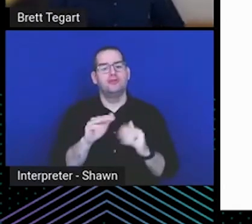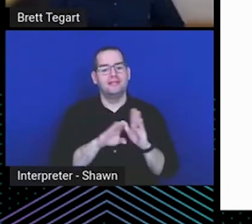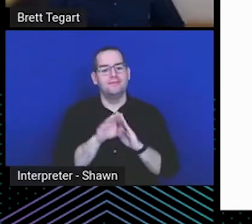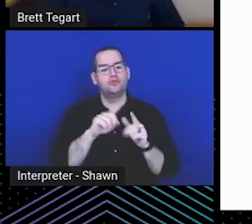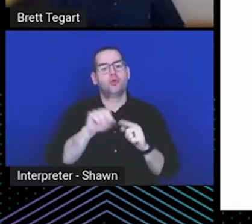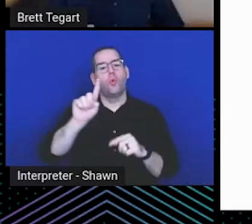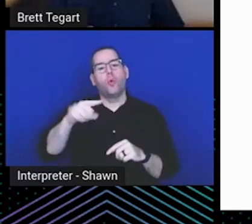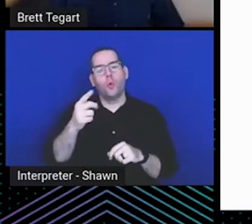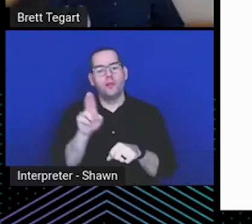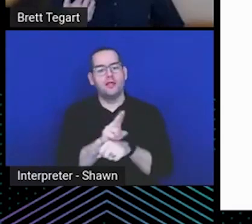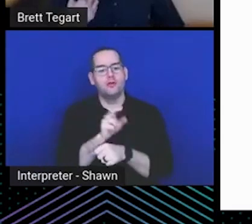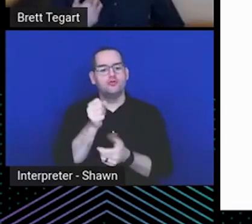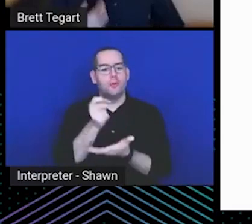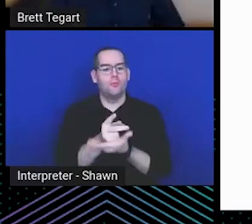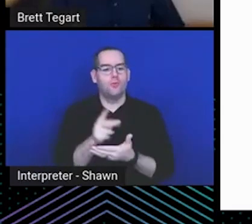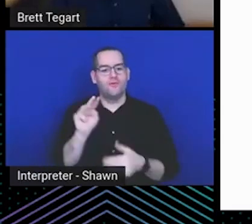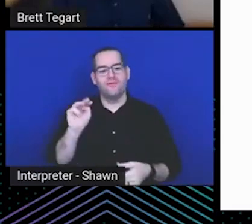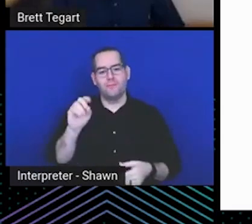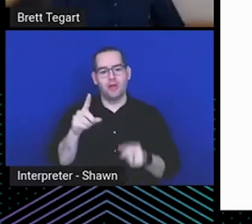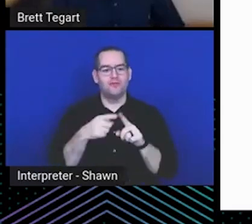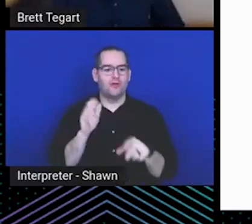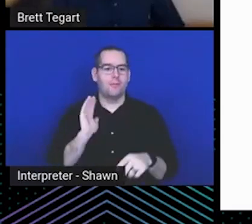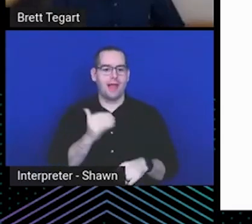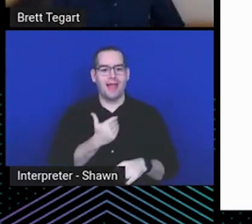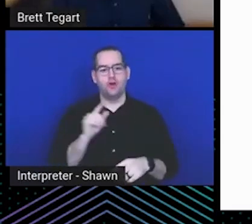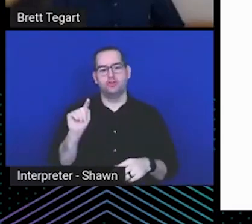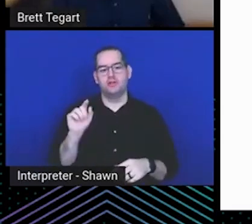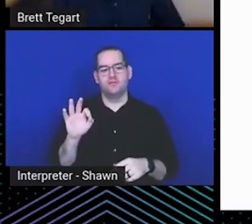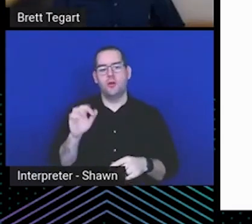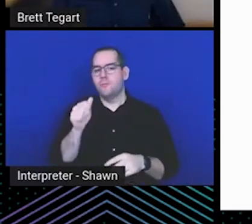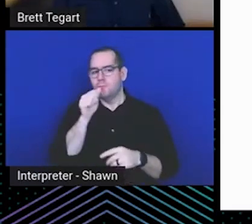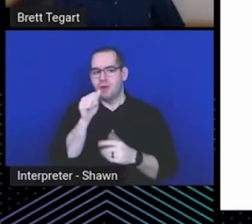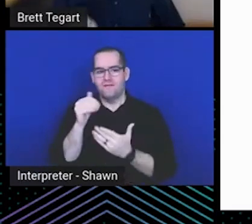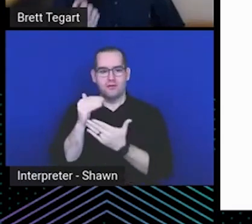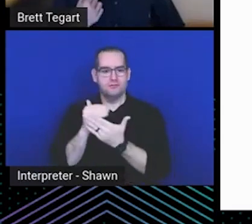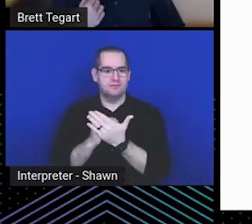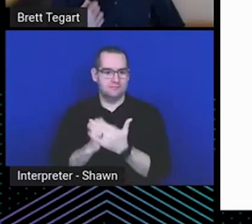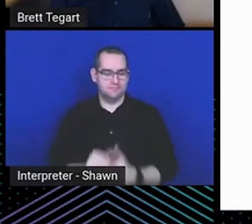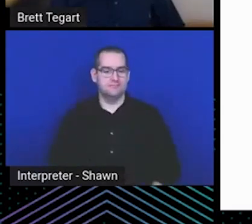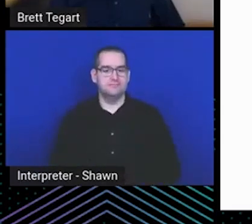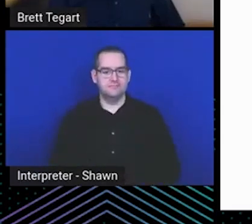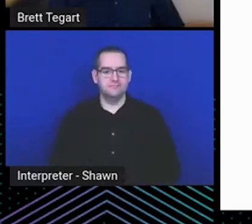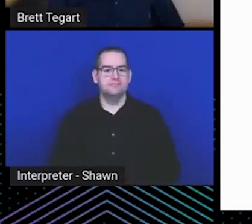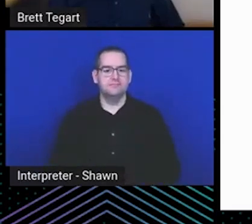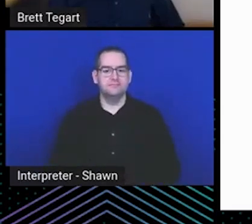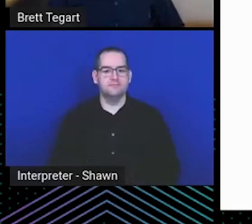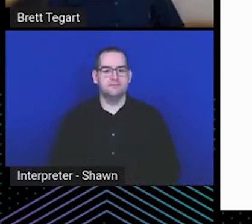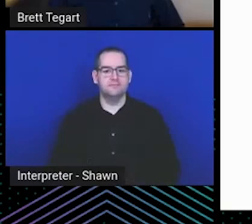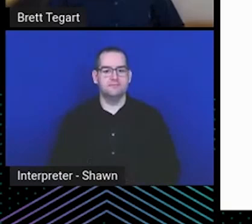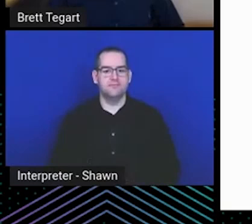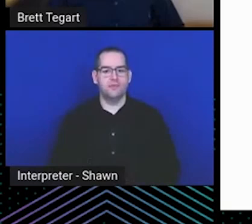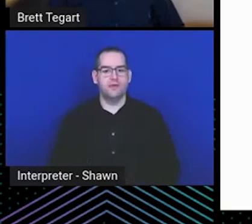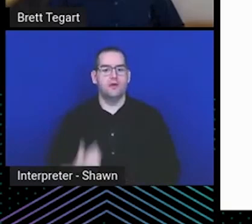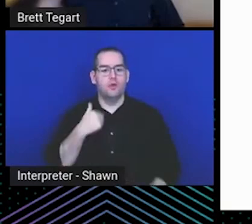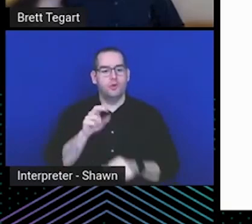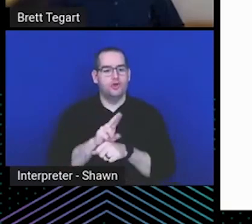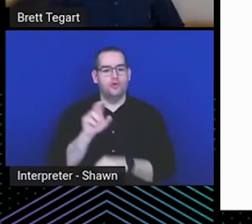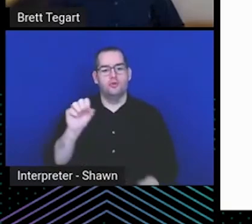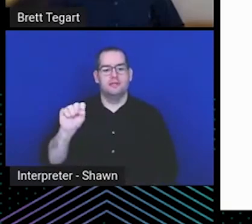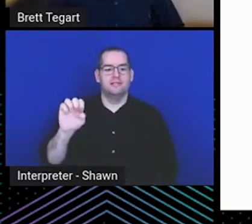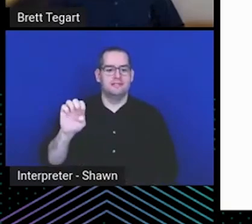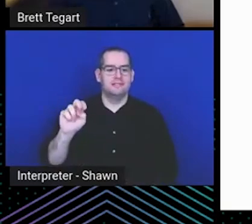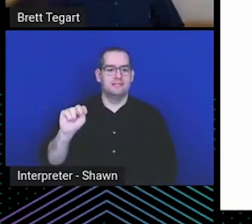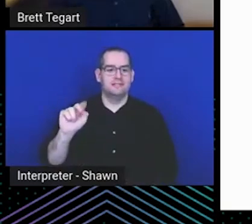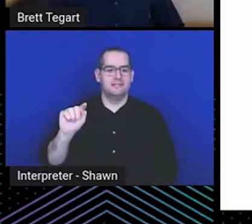use approved modules from our Terraform private module registry. So we enforce this with Sentinel rules that are built into